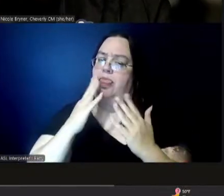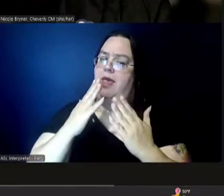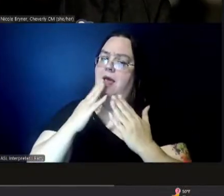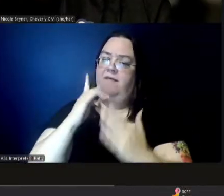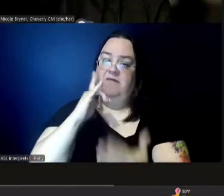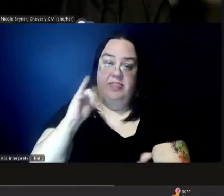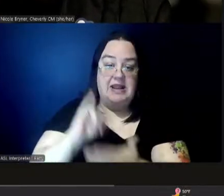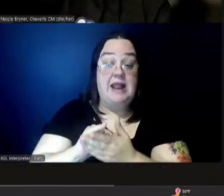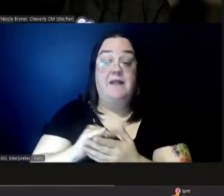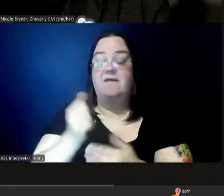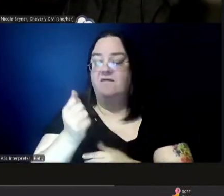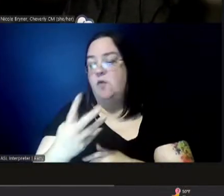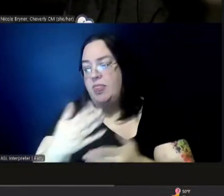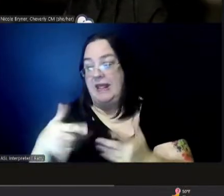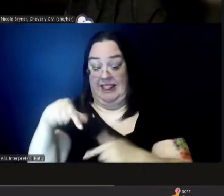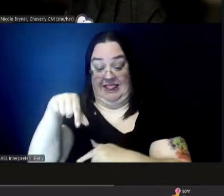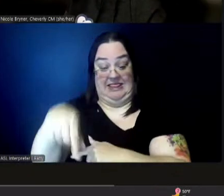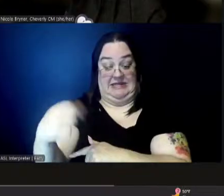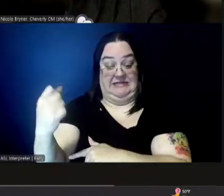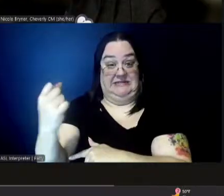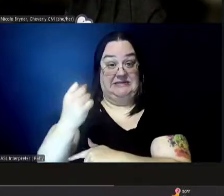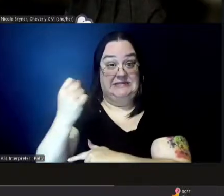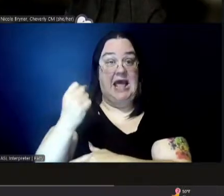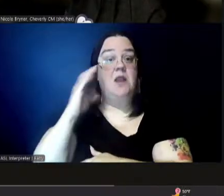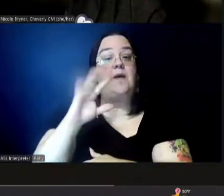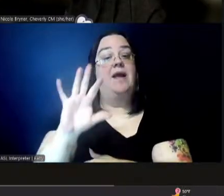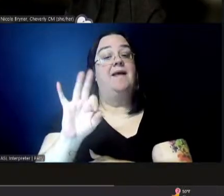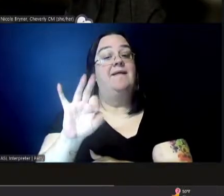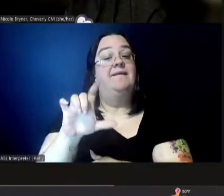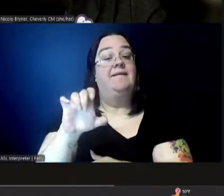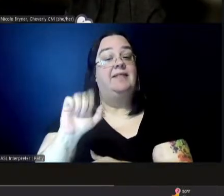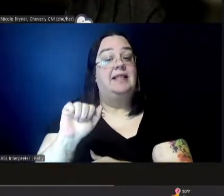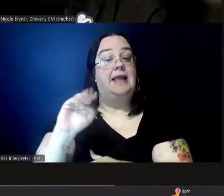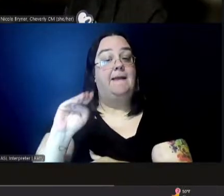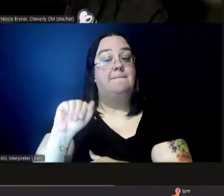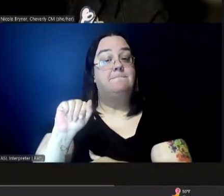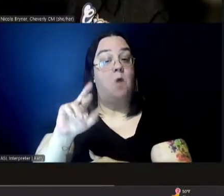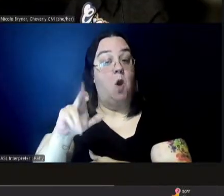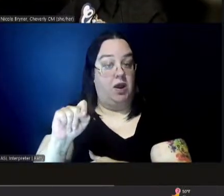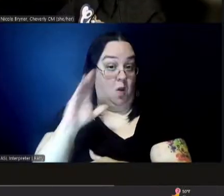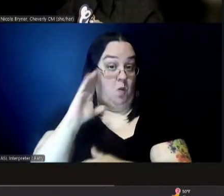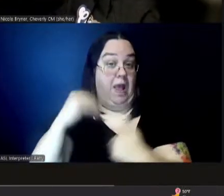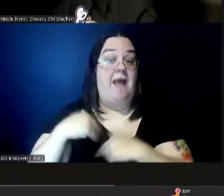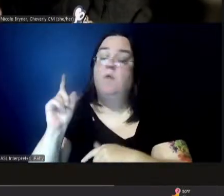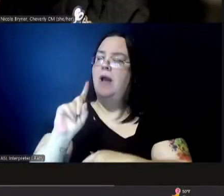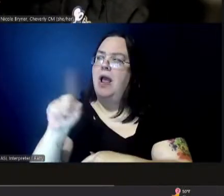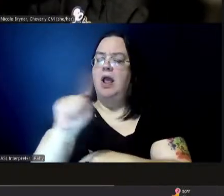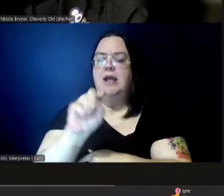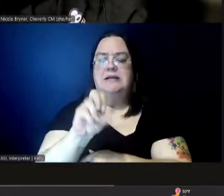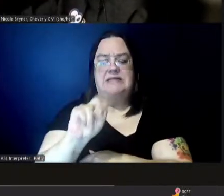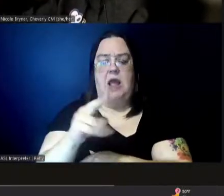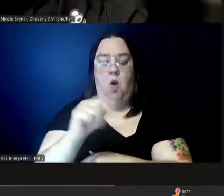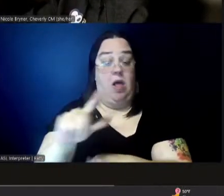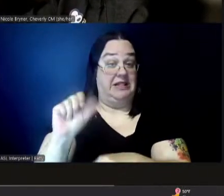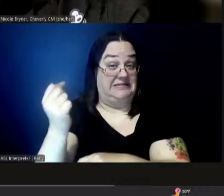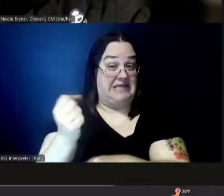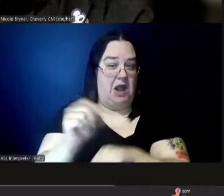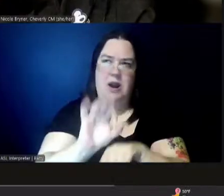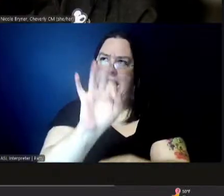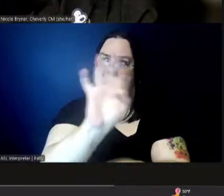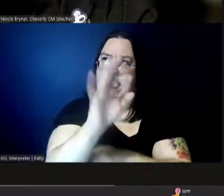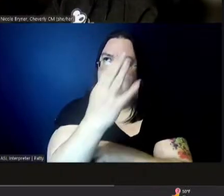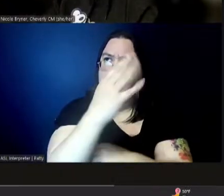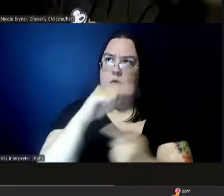dates. This Saturday, the flea market will be held at Town Hall. Saturday from 9 a.m. to 2 p.m., I believe,